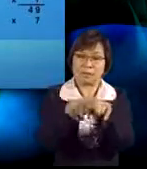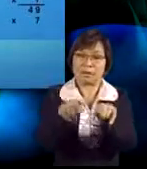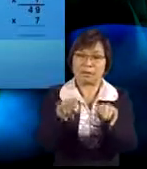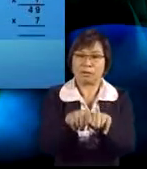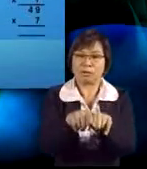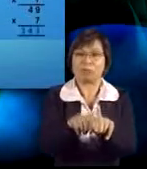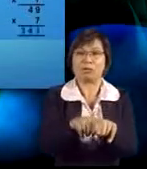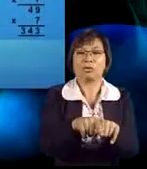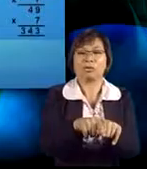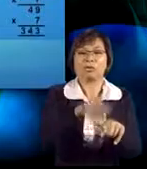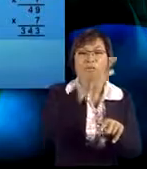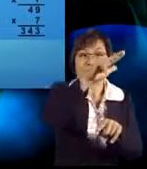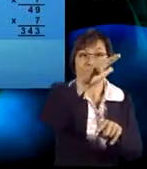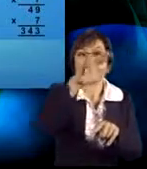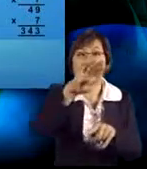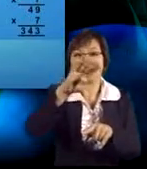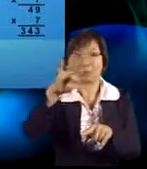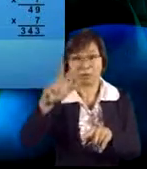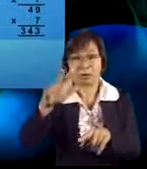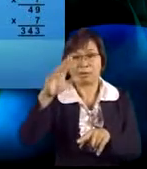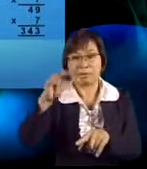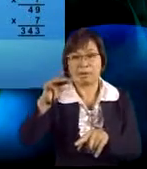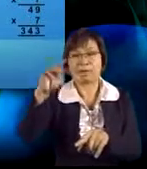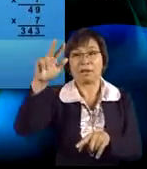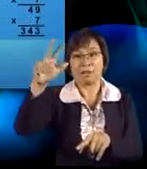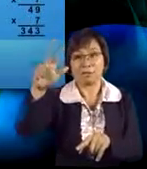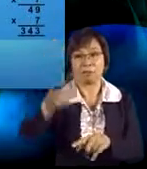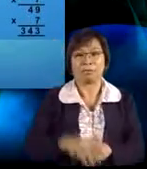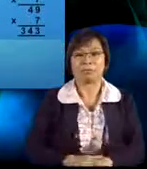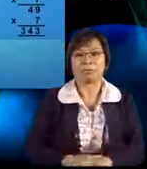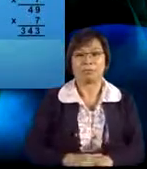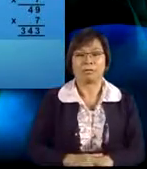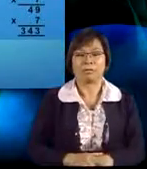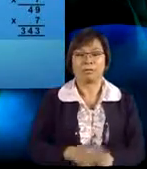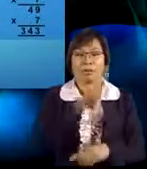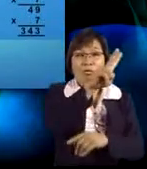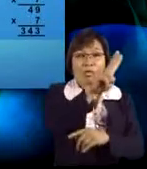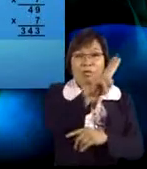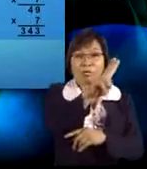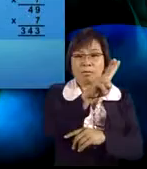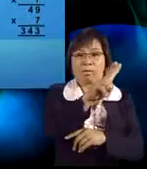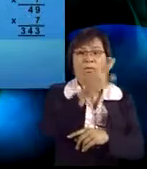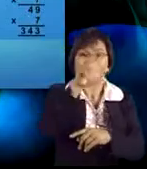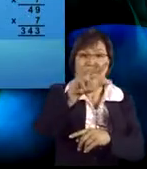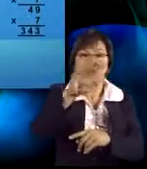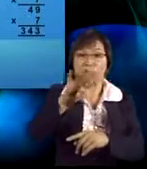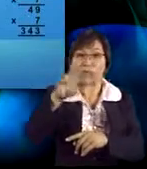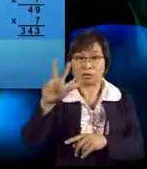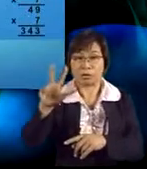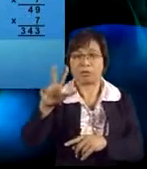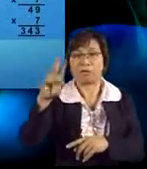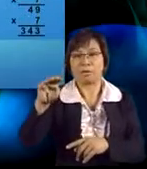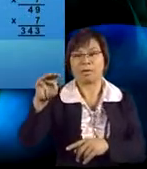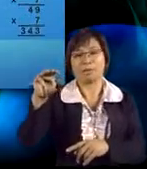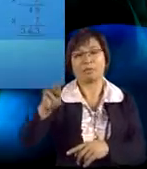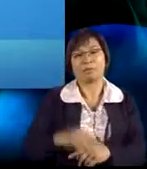7 equals to 343 meter cube. The volume of cuboid D is 343 meters